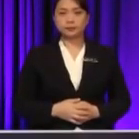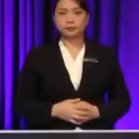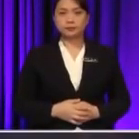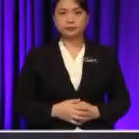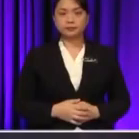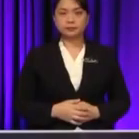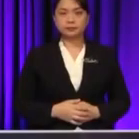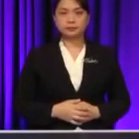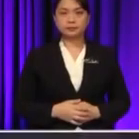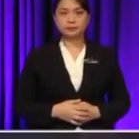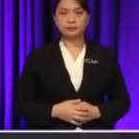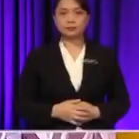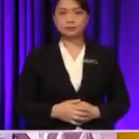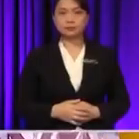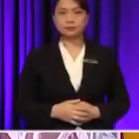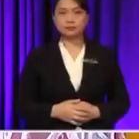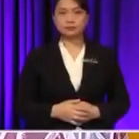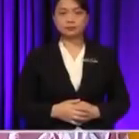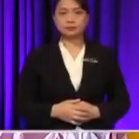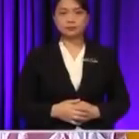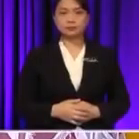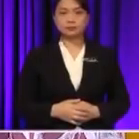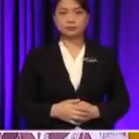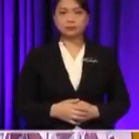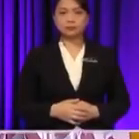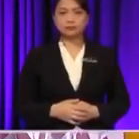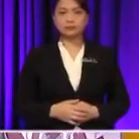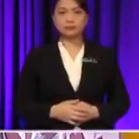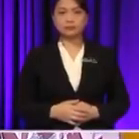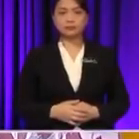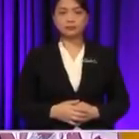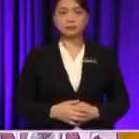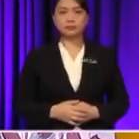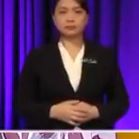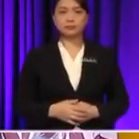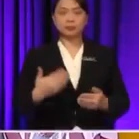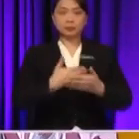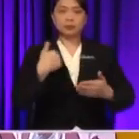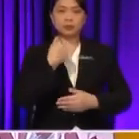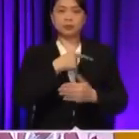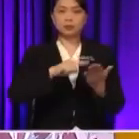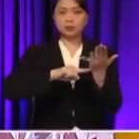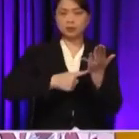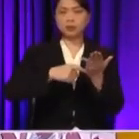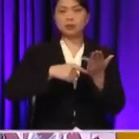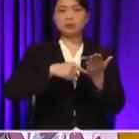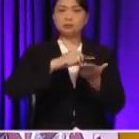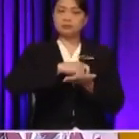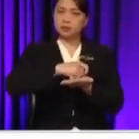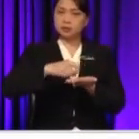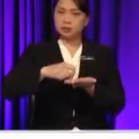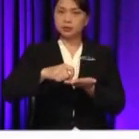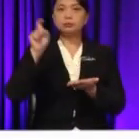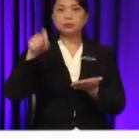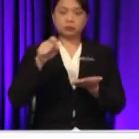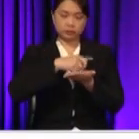an article, I'm going to introduce the format and features of an article. Okay, before we start writing, we actually need to note down any ideas that